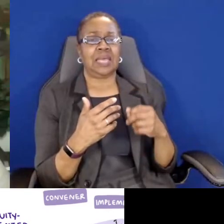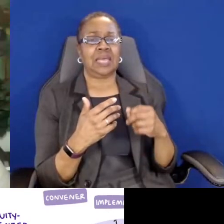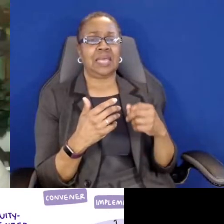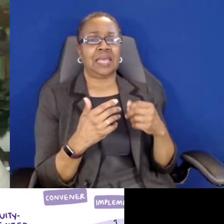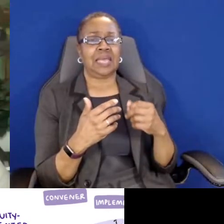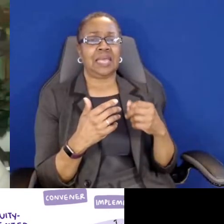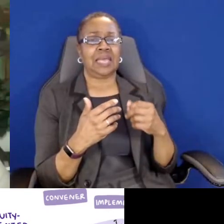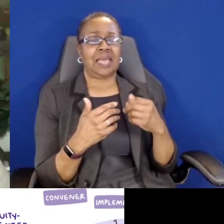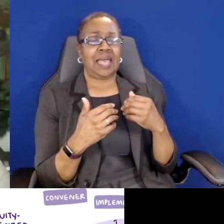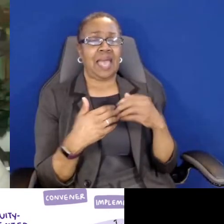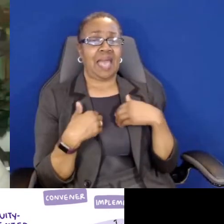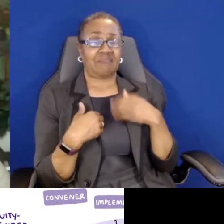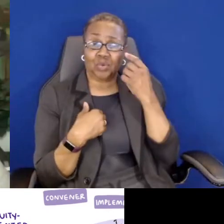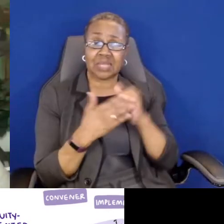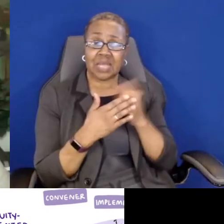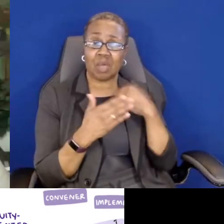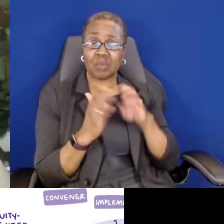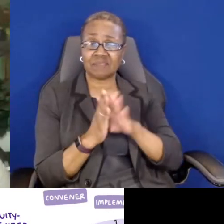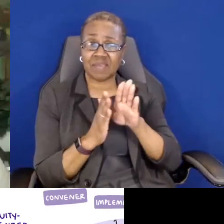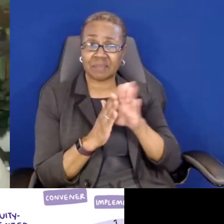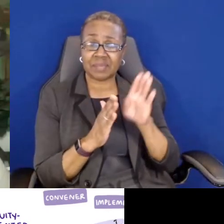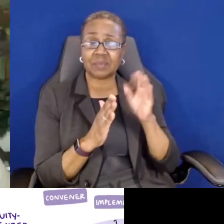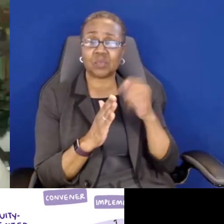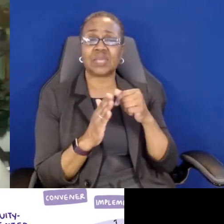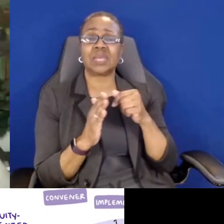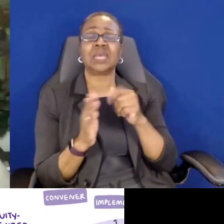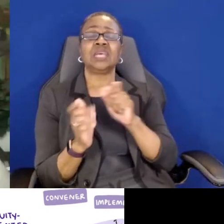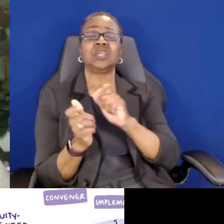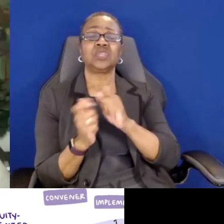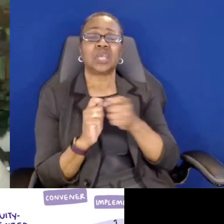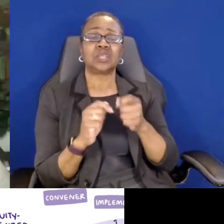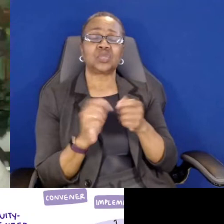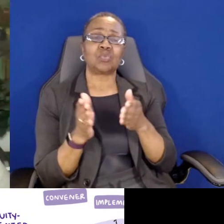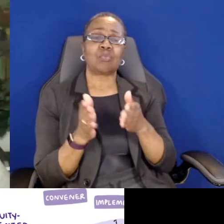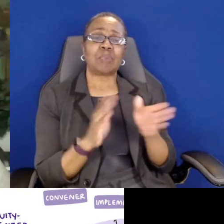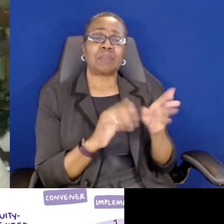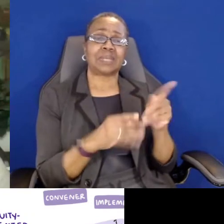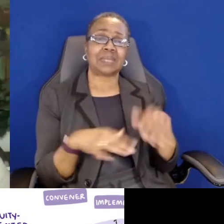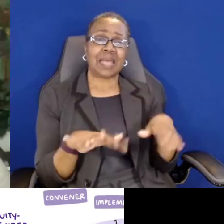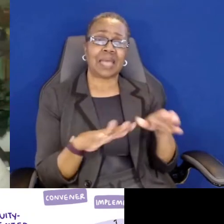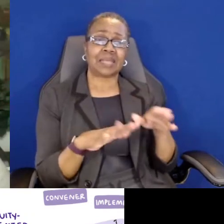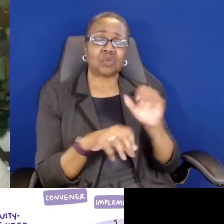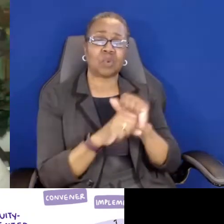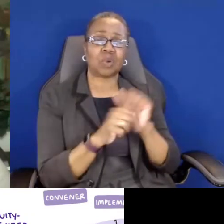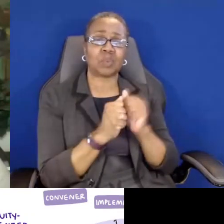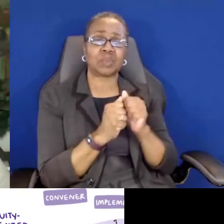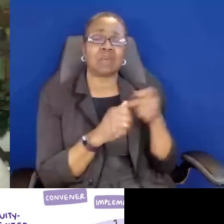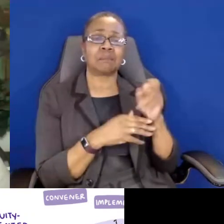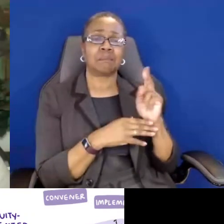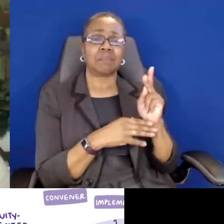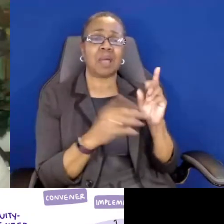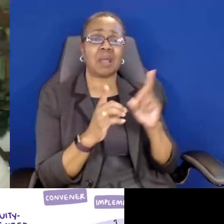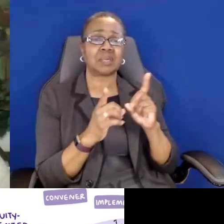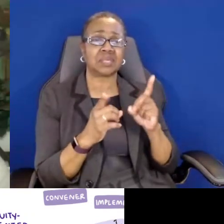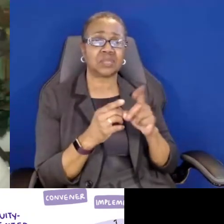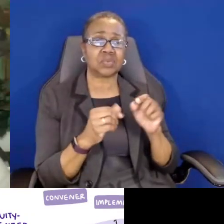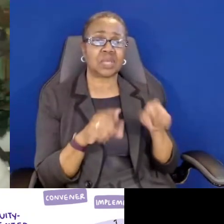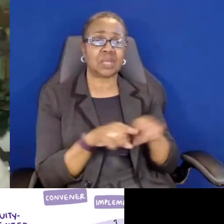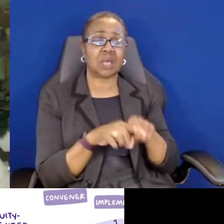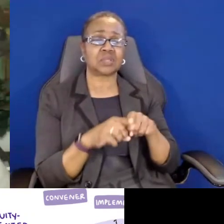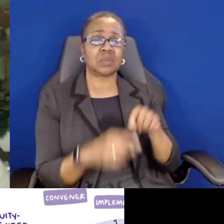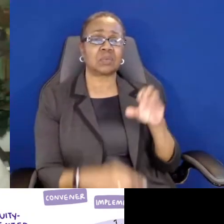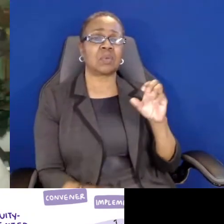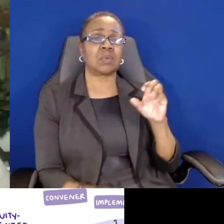really we pivoted into public land. So working with the Park District and the Commons, knowing that it was